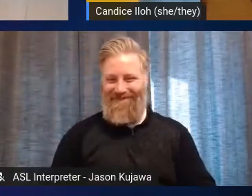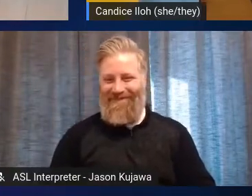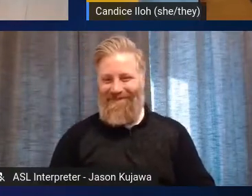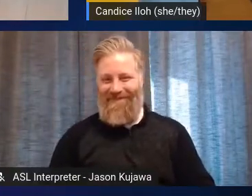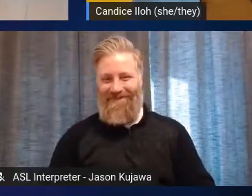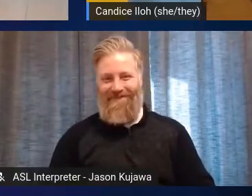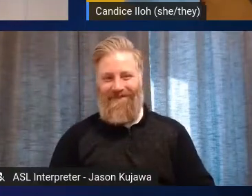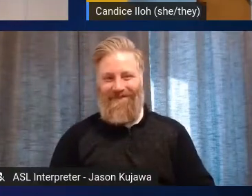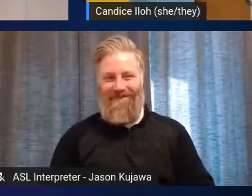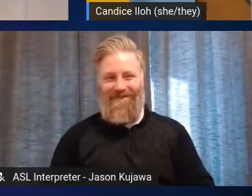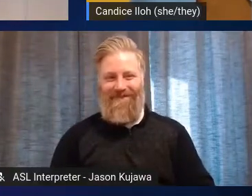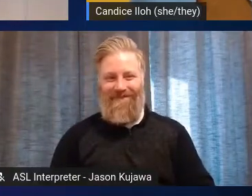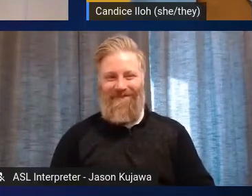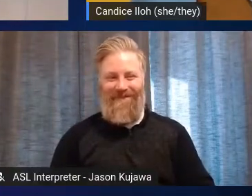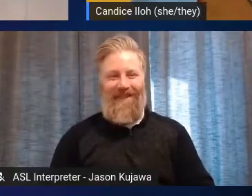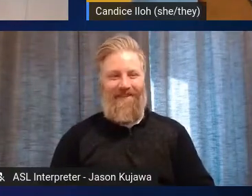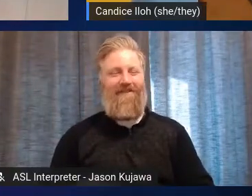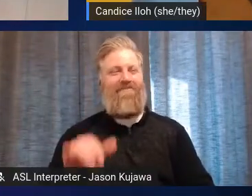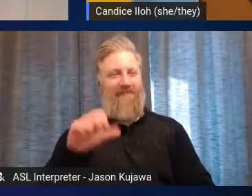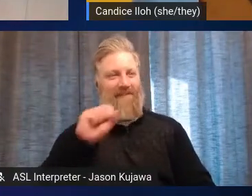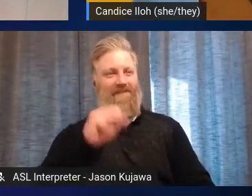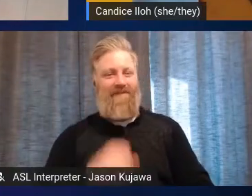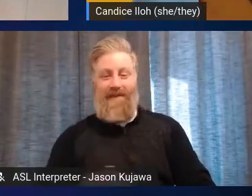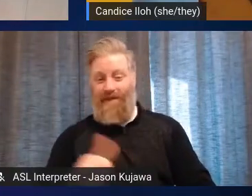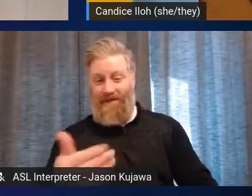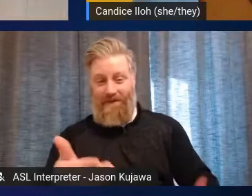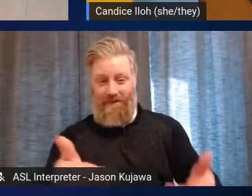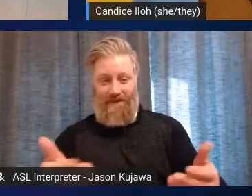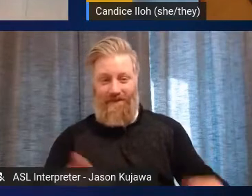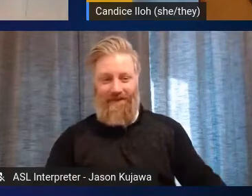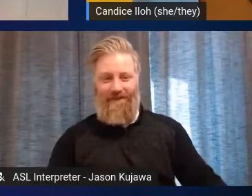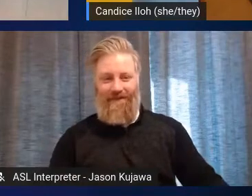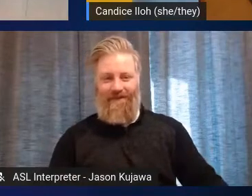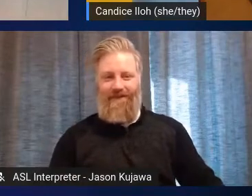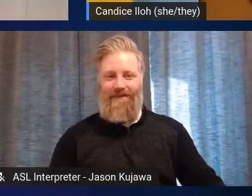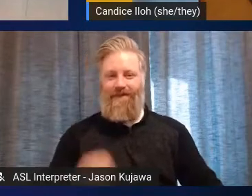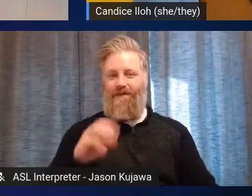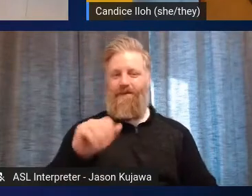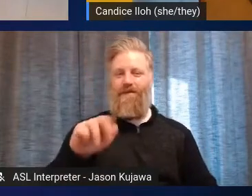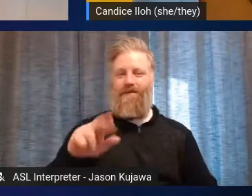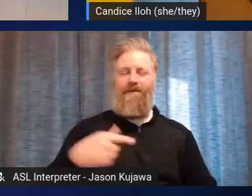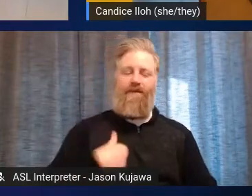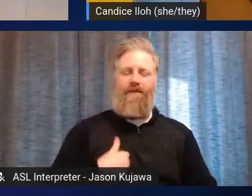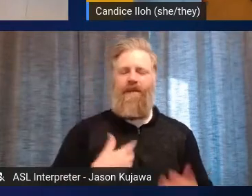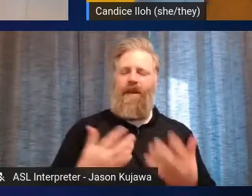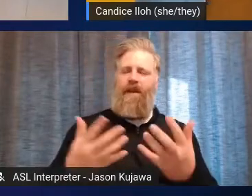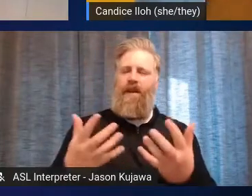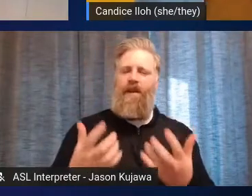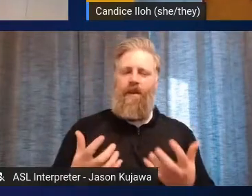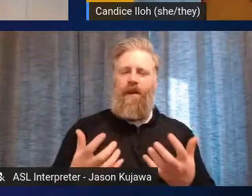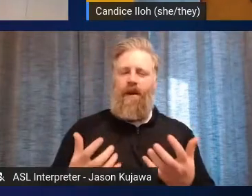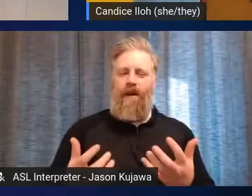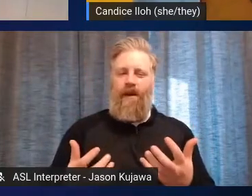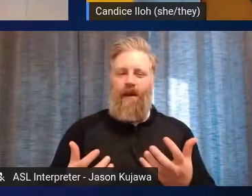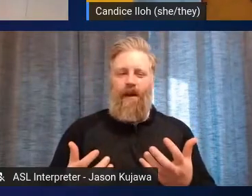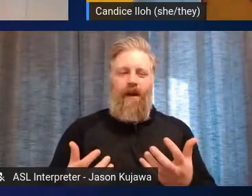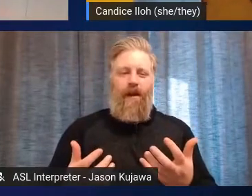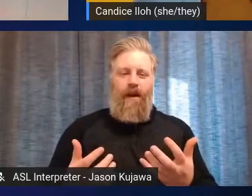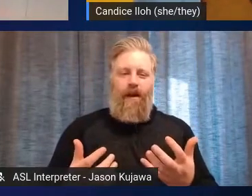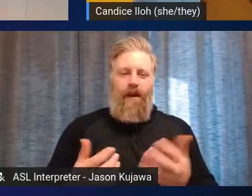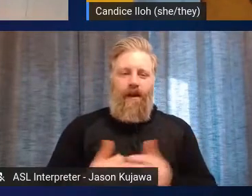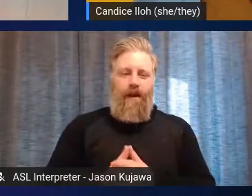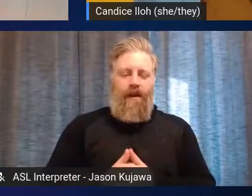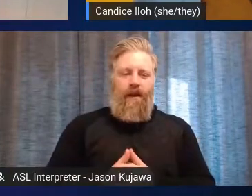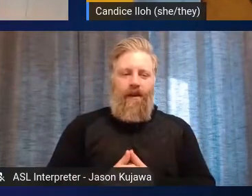Omar's like, yes. Anybody else? Anybody want to chime in? Yeah, because I just want to be, and I always mess